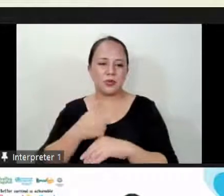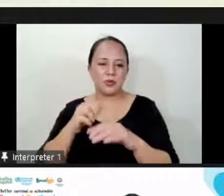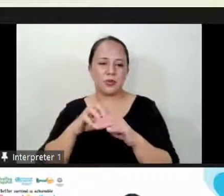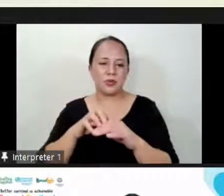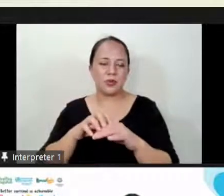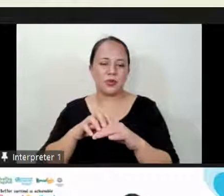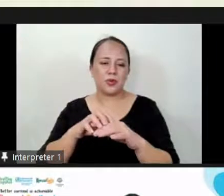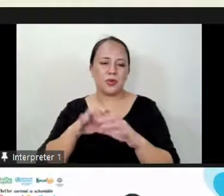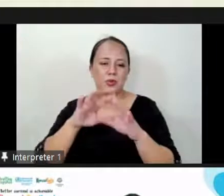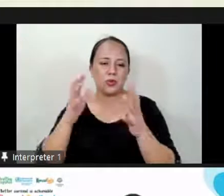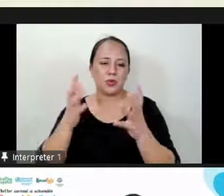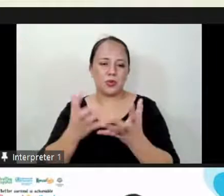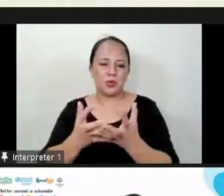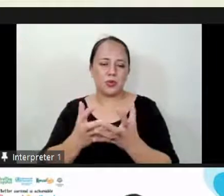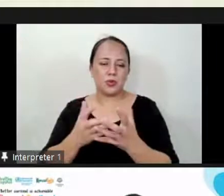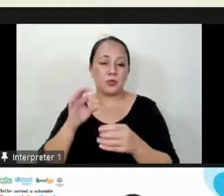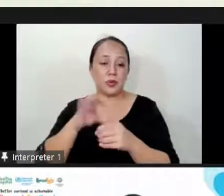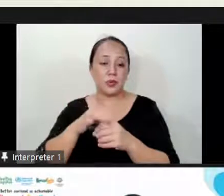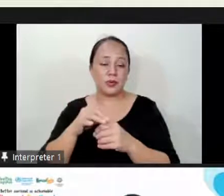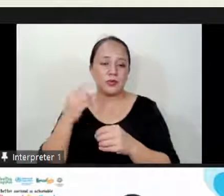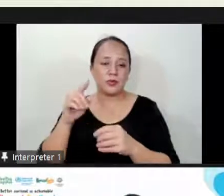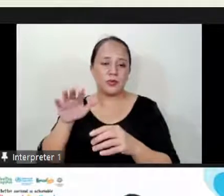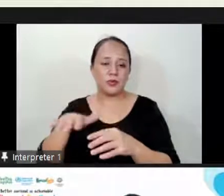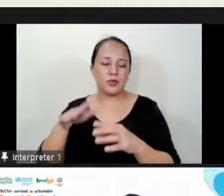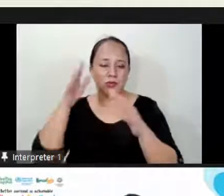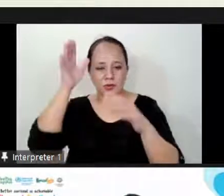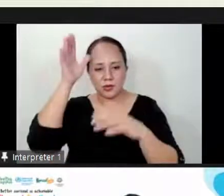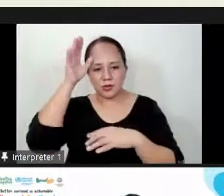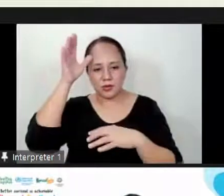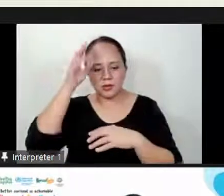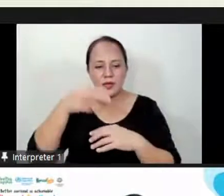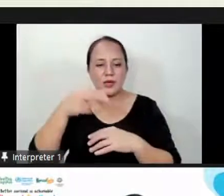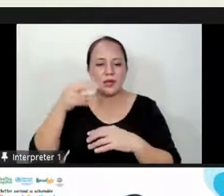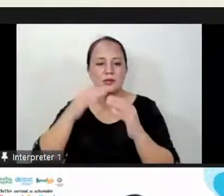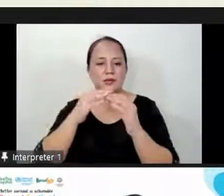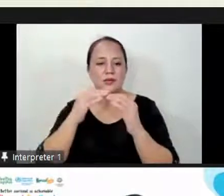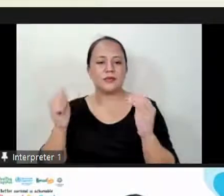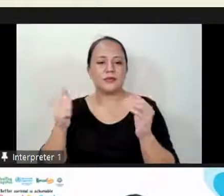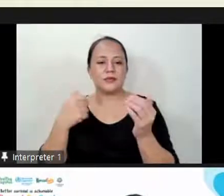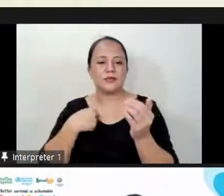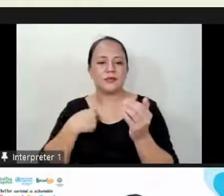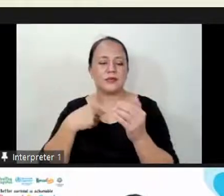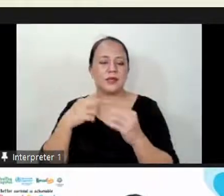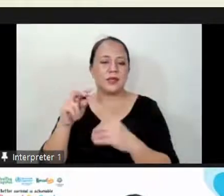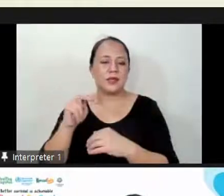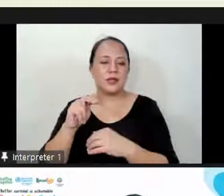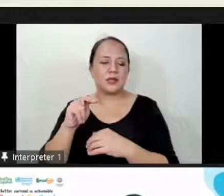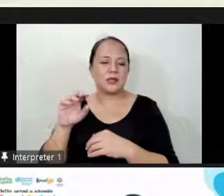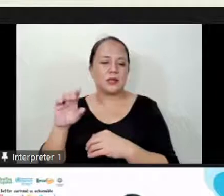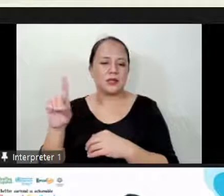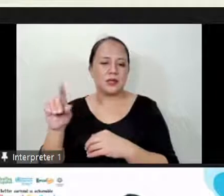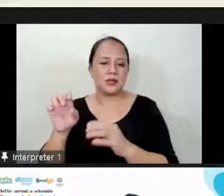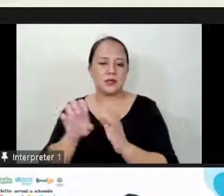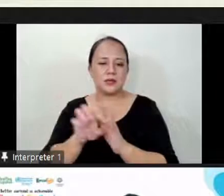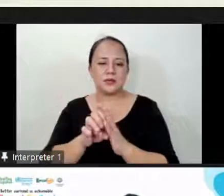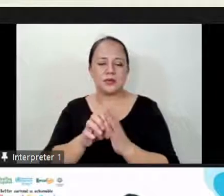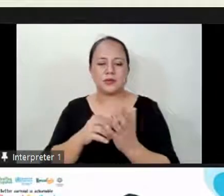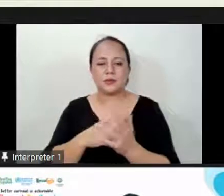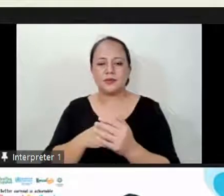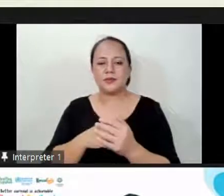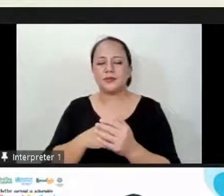Initiative for Childhood Cancer, following the third high-level meeting on non-communicable diseases at the UN General